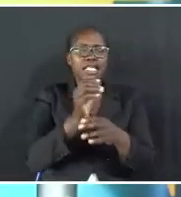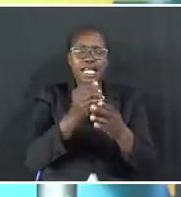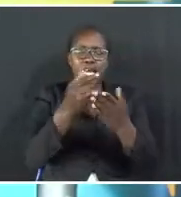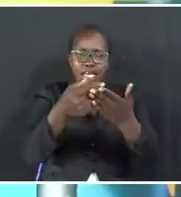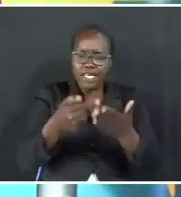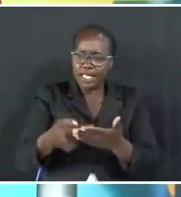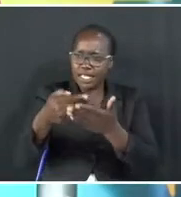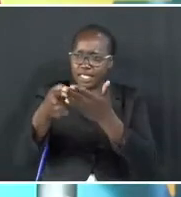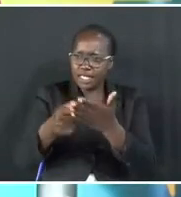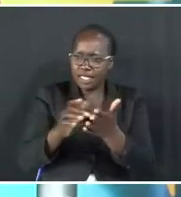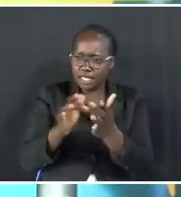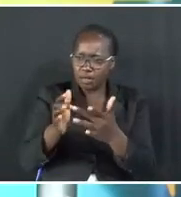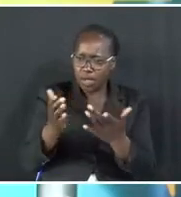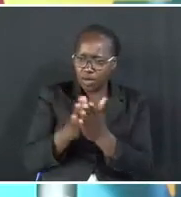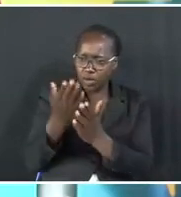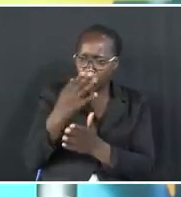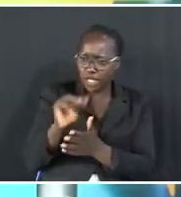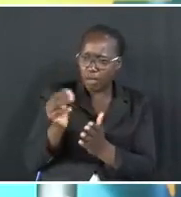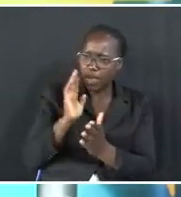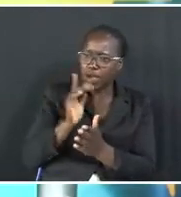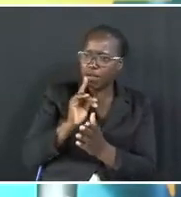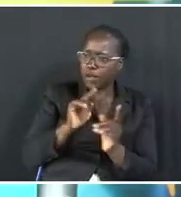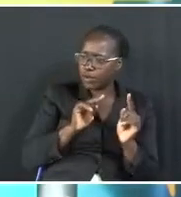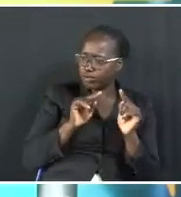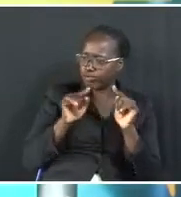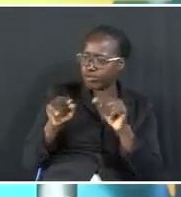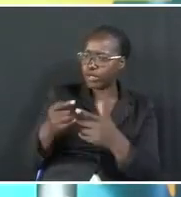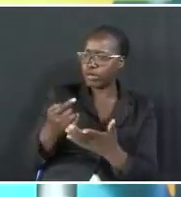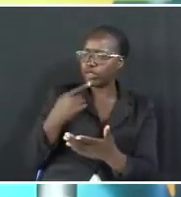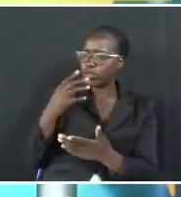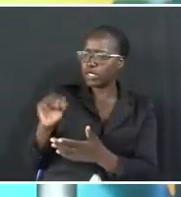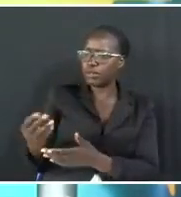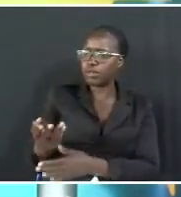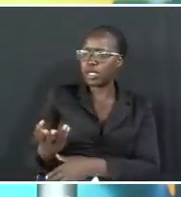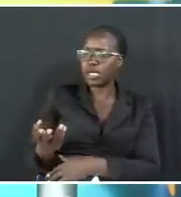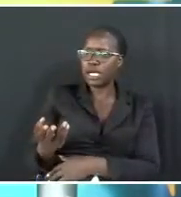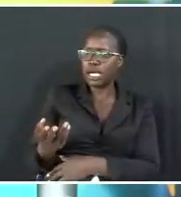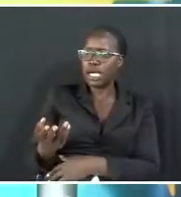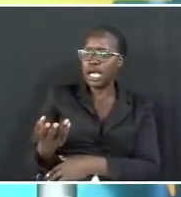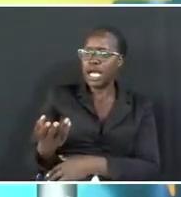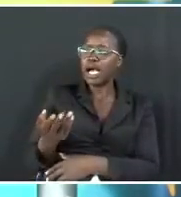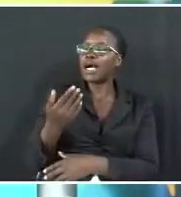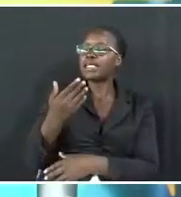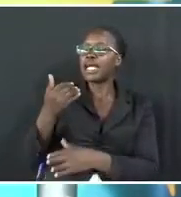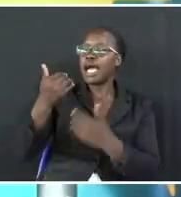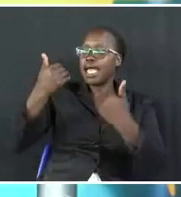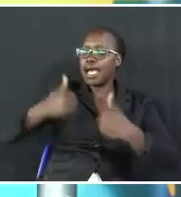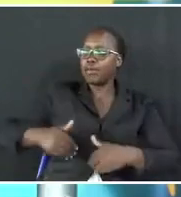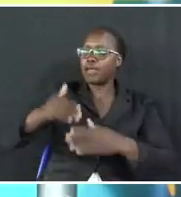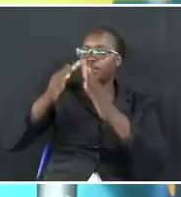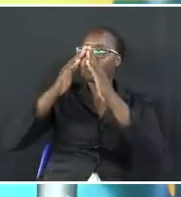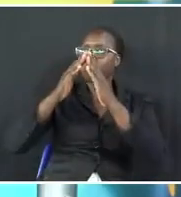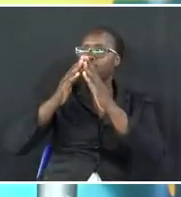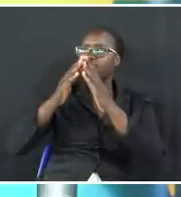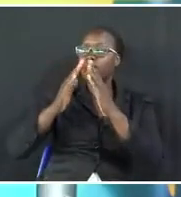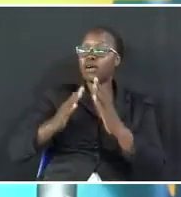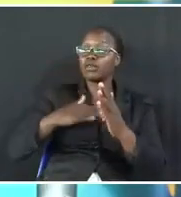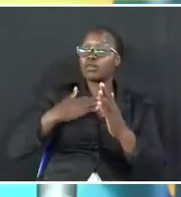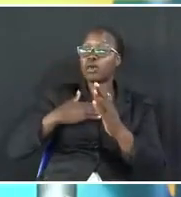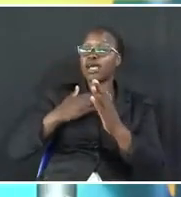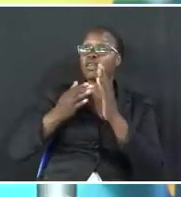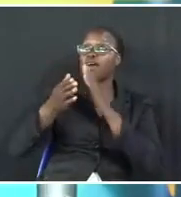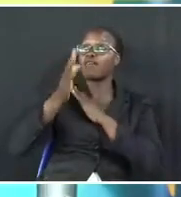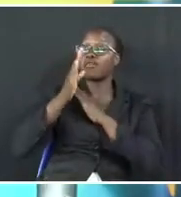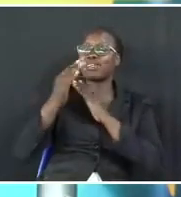Bible with them. His parents came and he told them, "I am in my father's house." And they had no conflict with